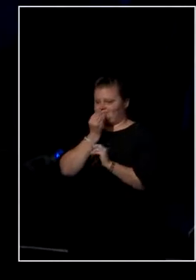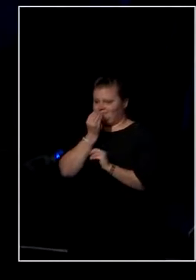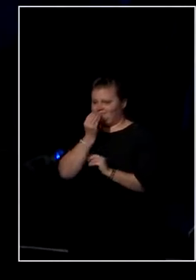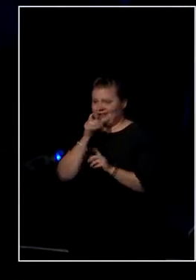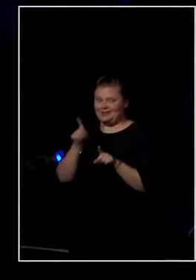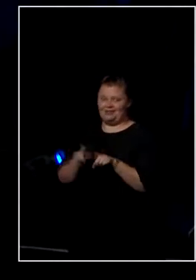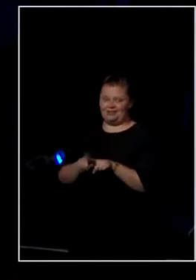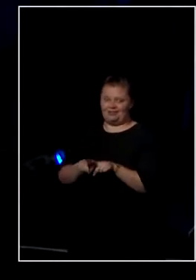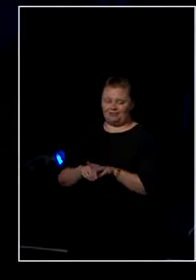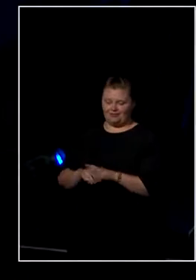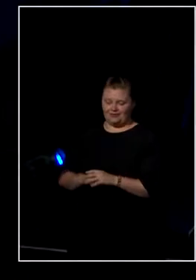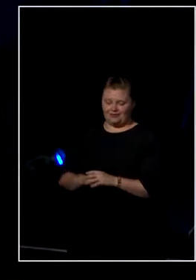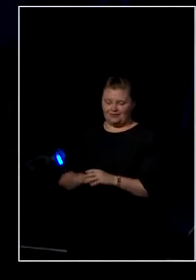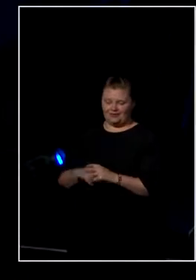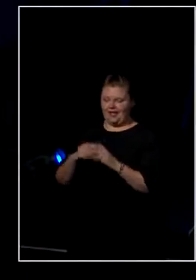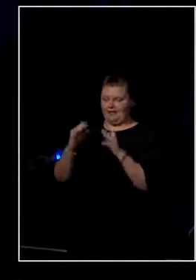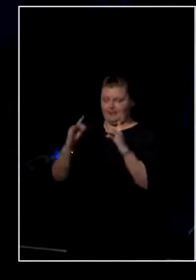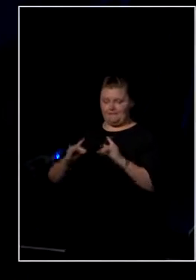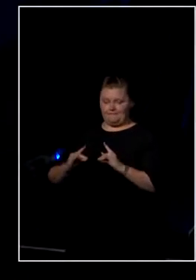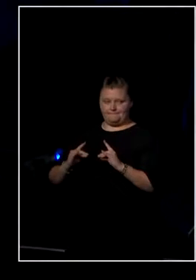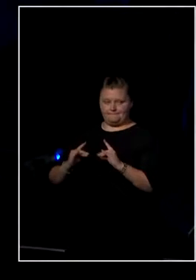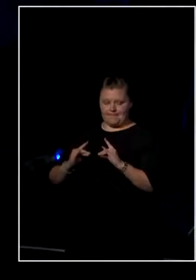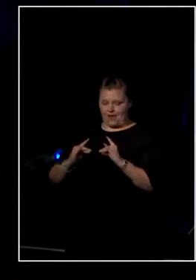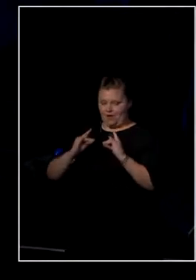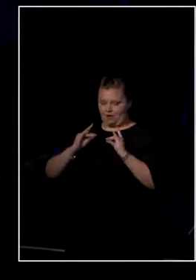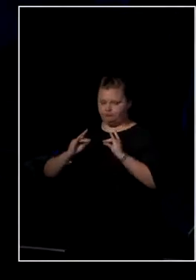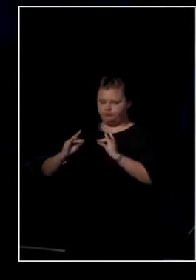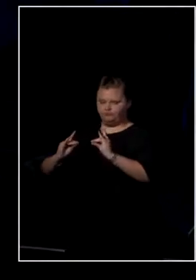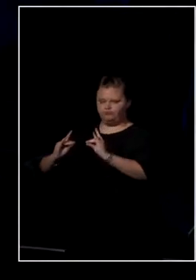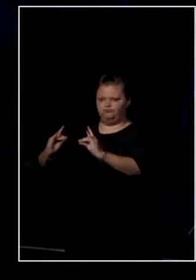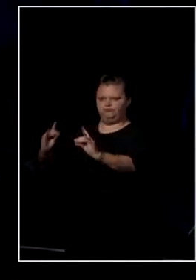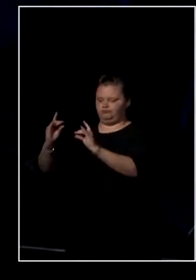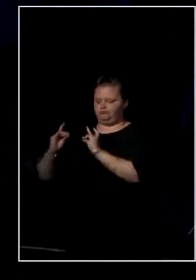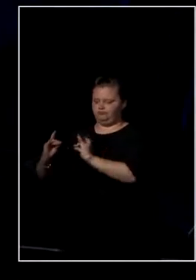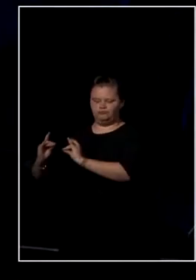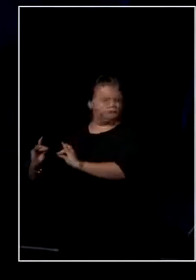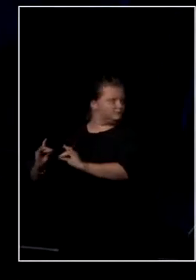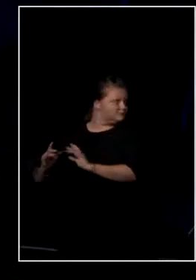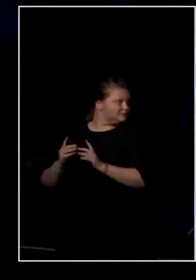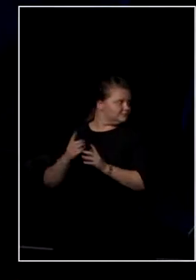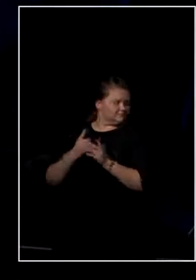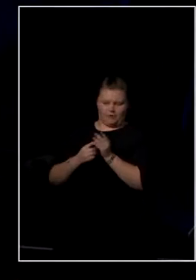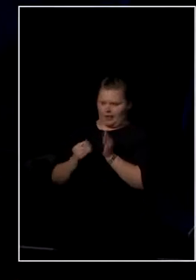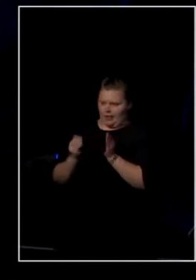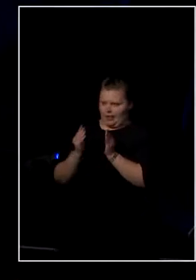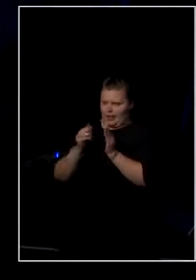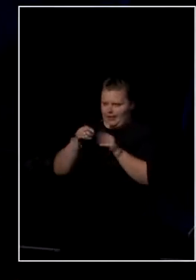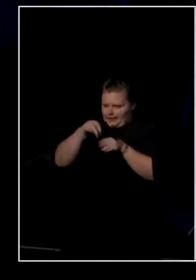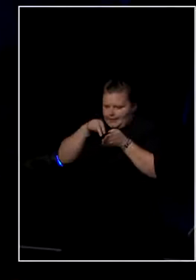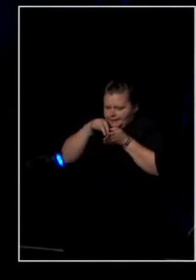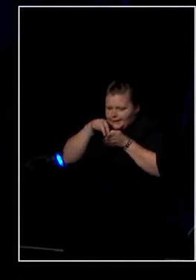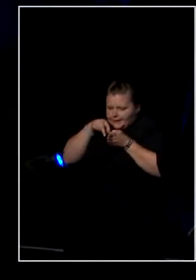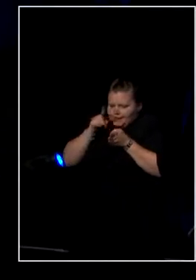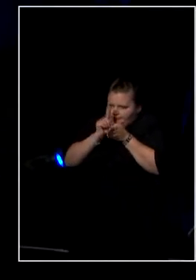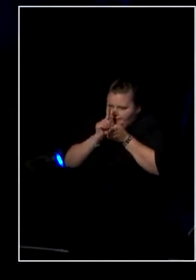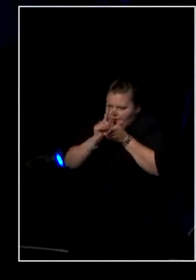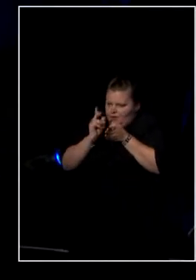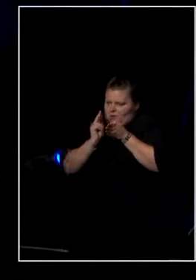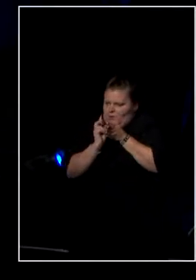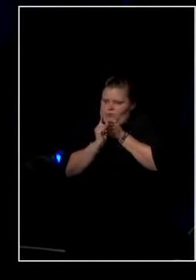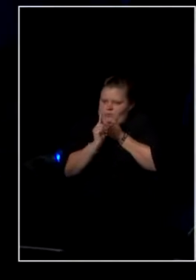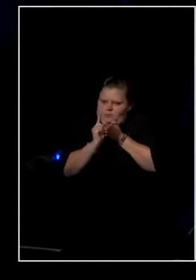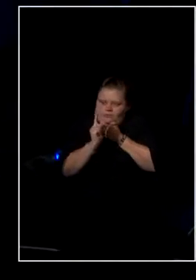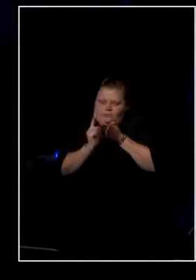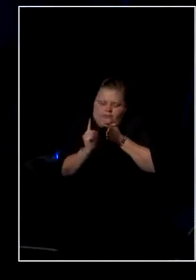well. And we used to have beds in rows. And there was only that much space for the nuns to walk side on to fill the